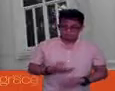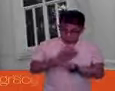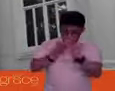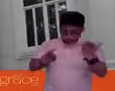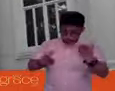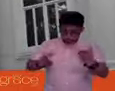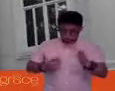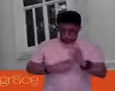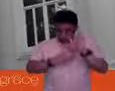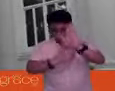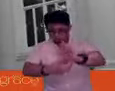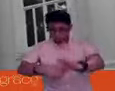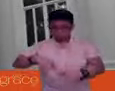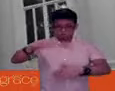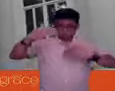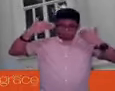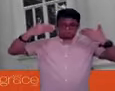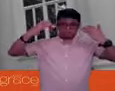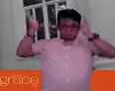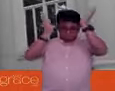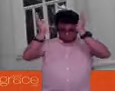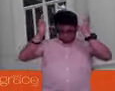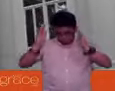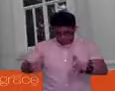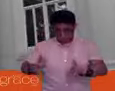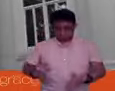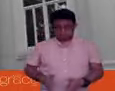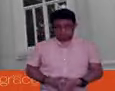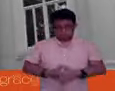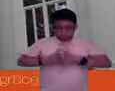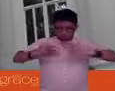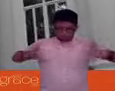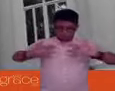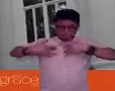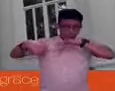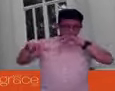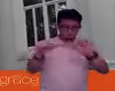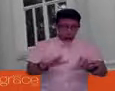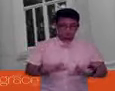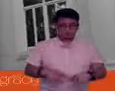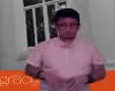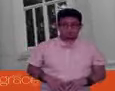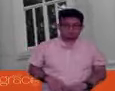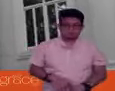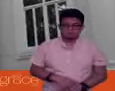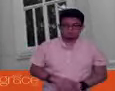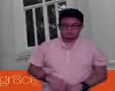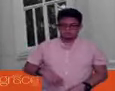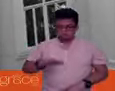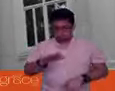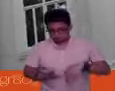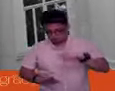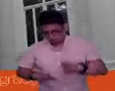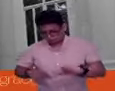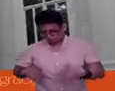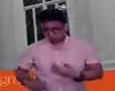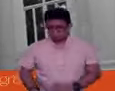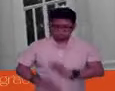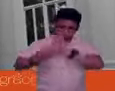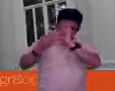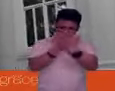hast showed unto thy servant David, my father, great mercy, according as he has walked before thee